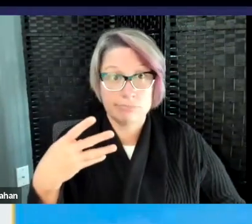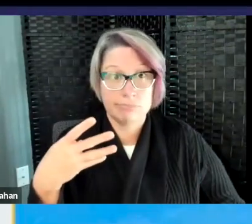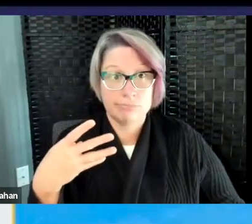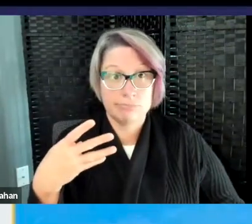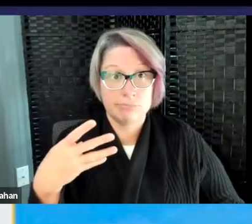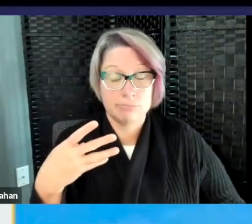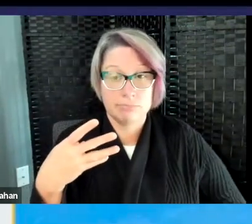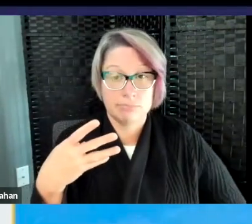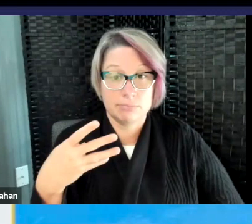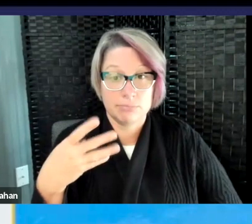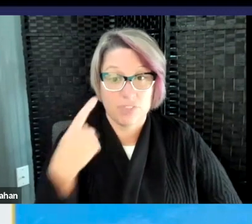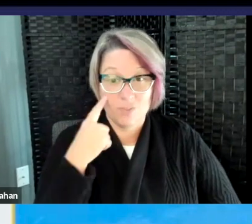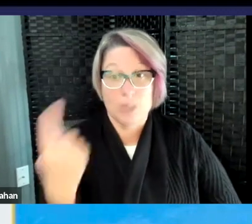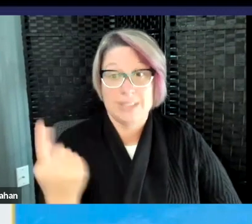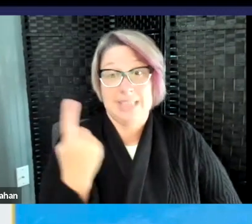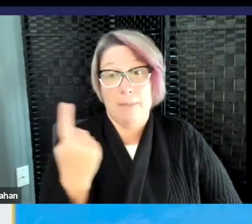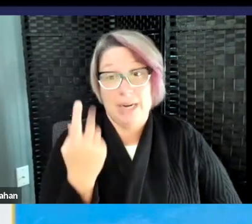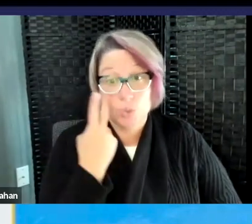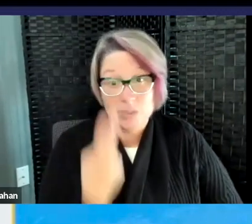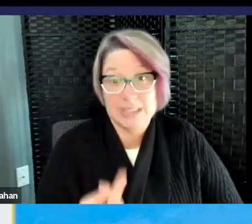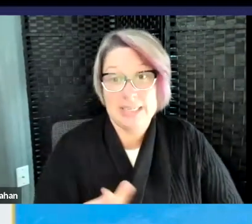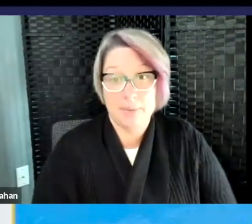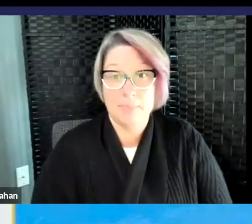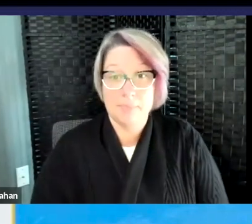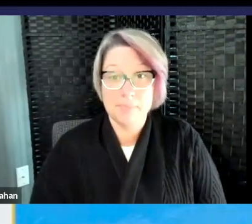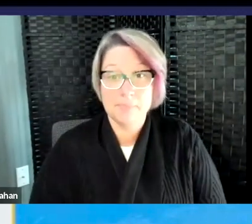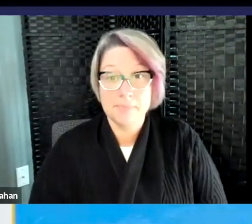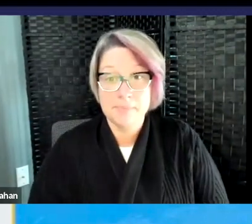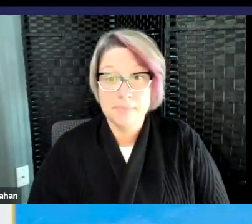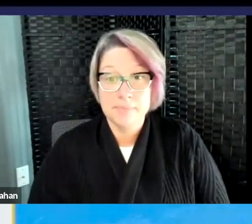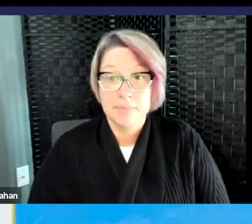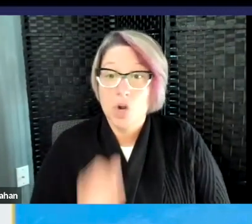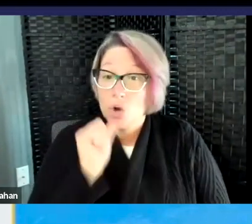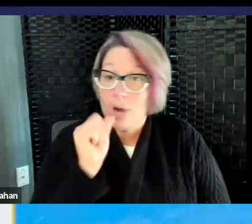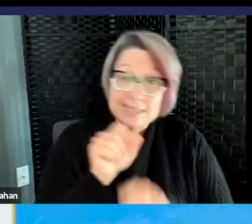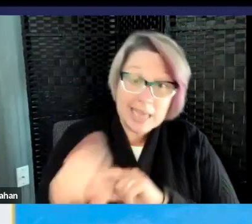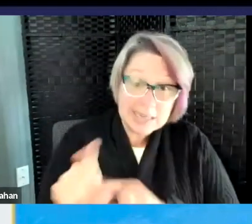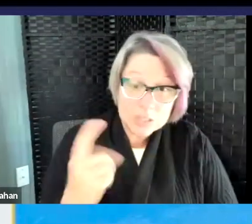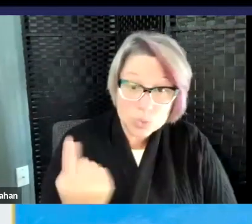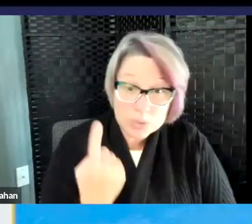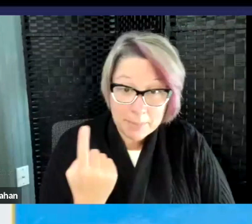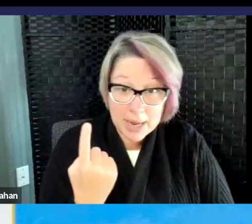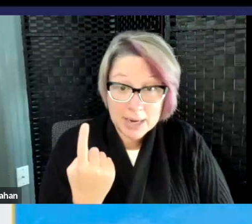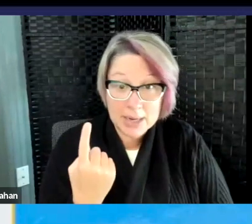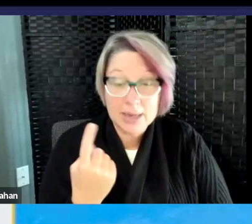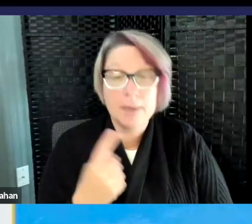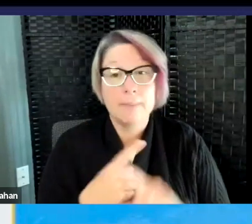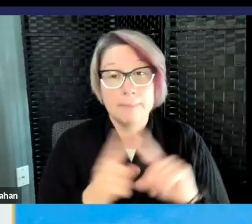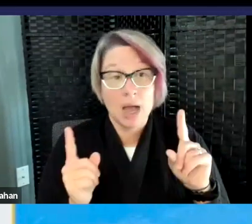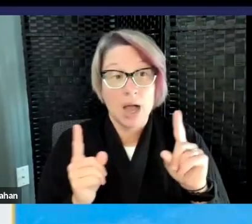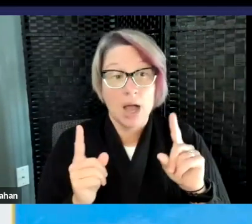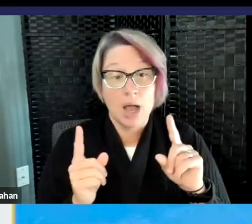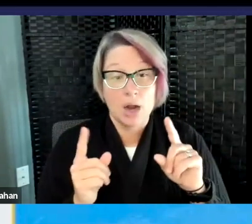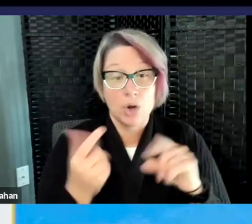is there for someone to maybe see it. Okay. Now you're not sending it to anyone, but there's like